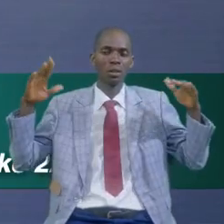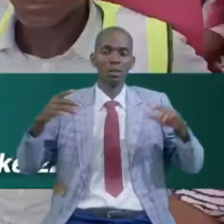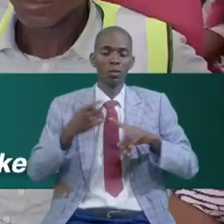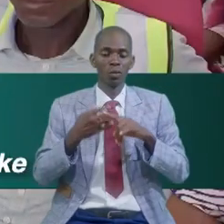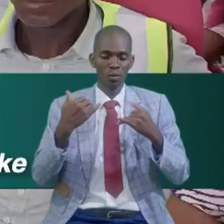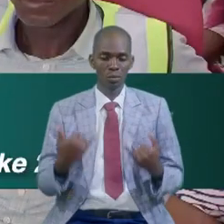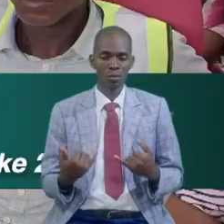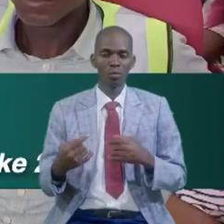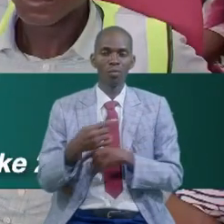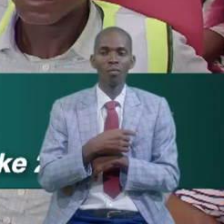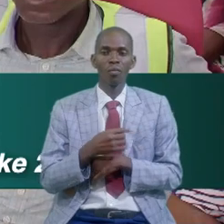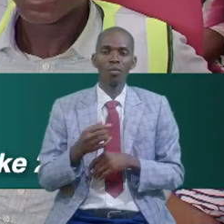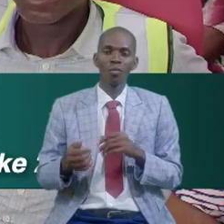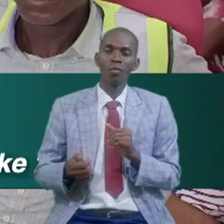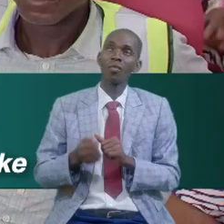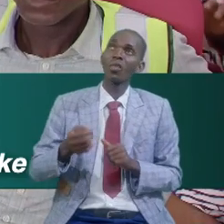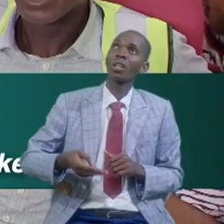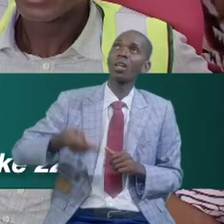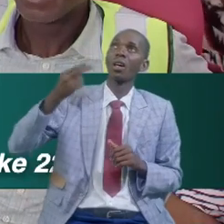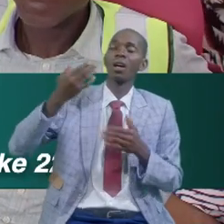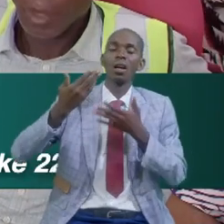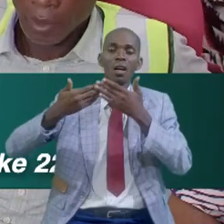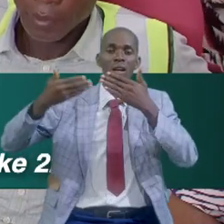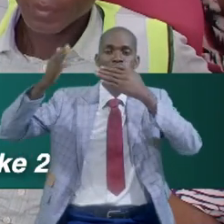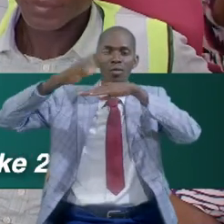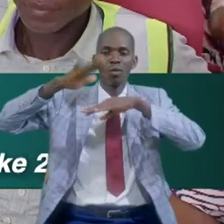higher heavens will feed you.